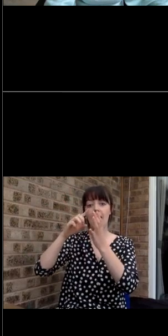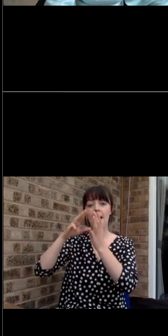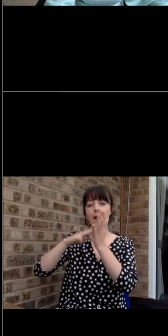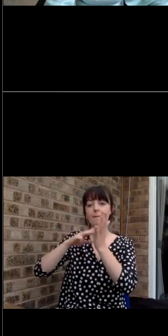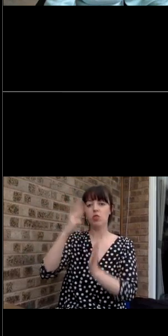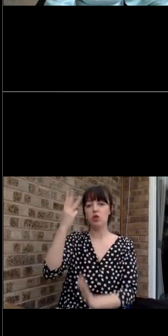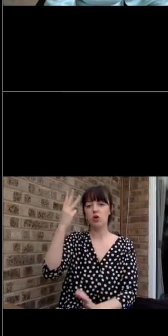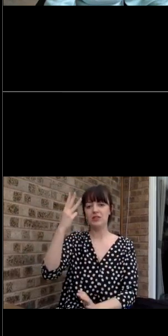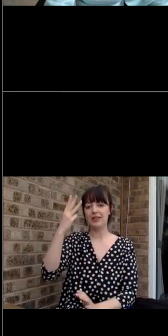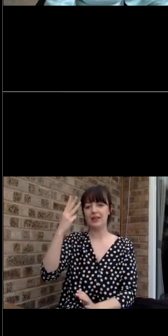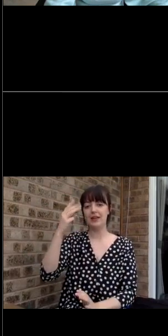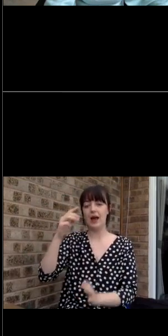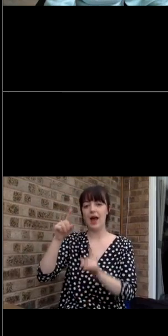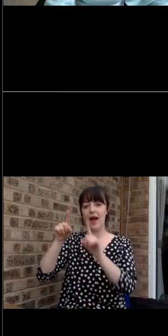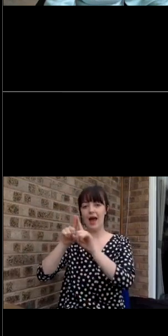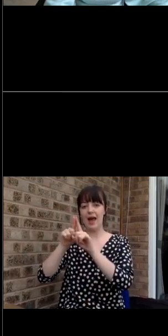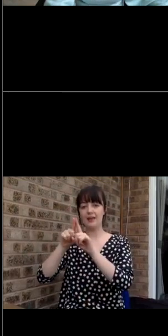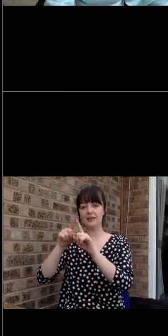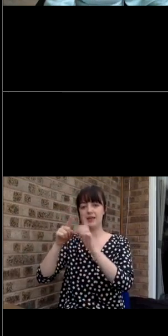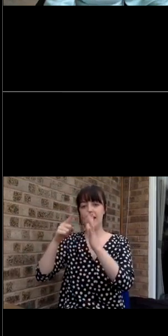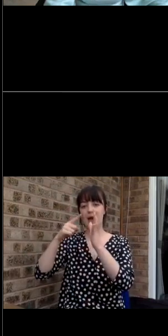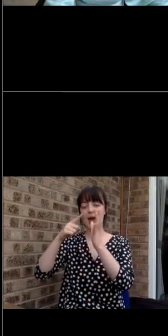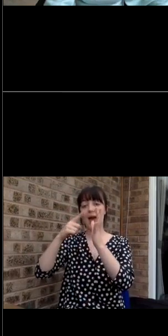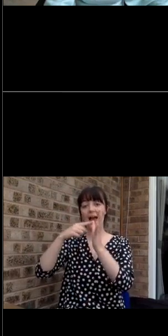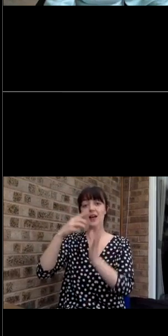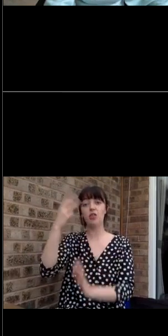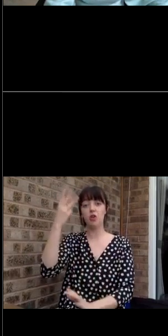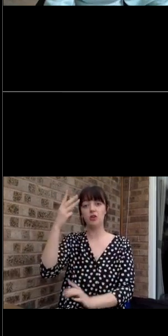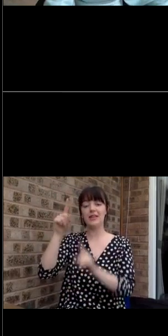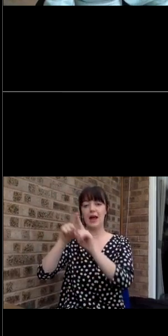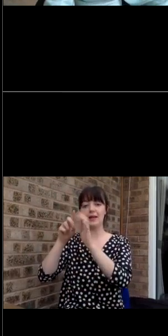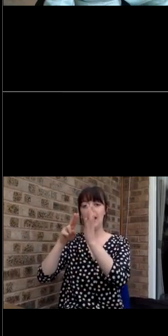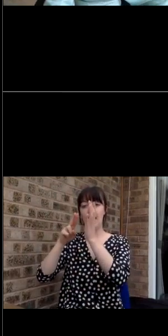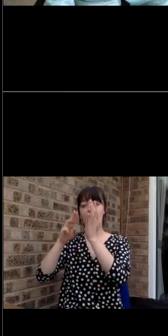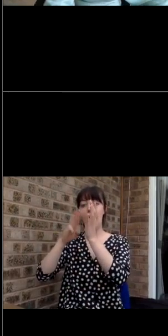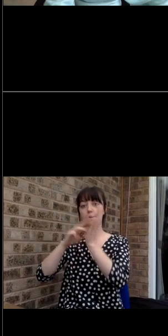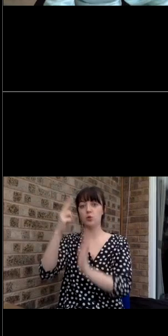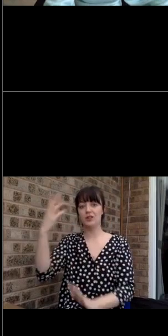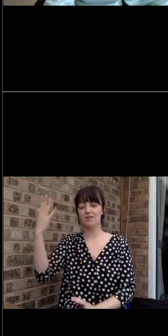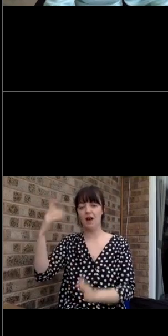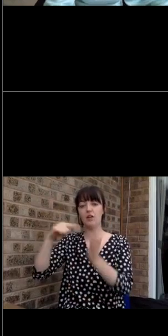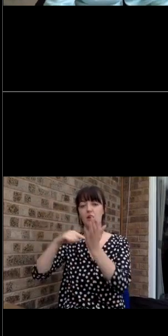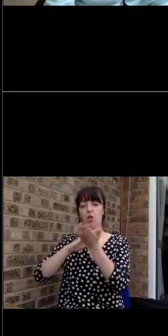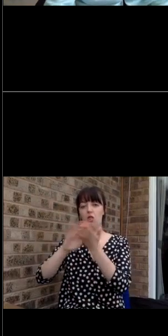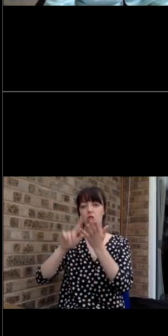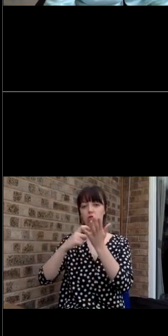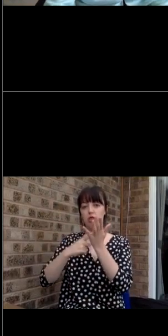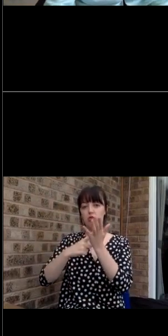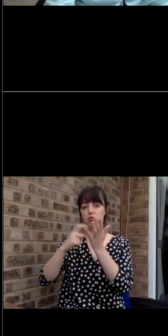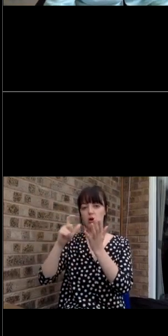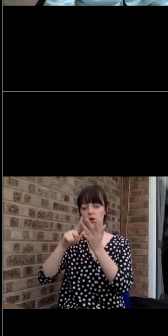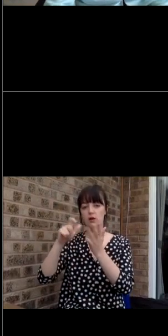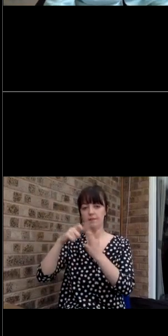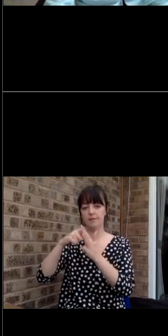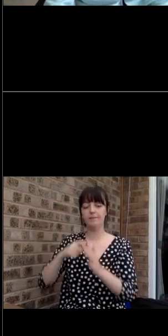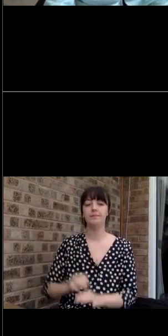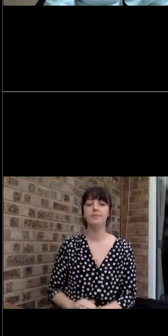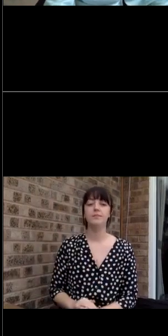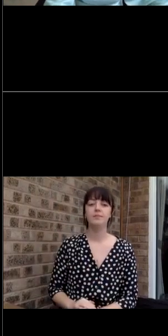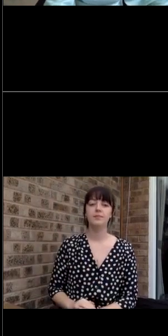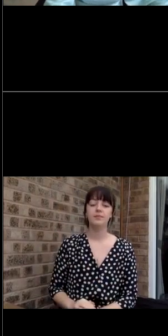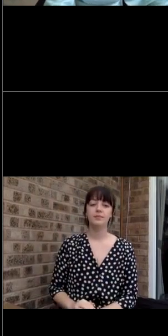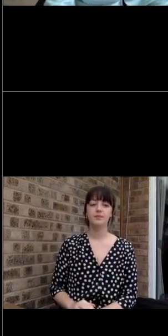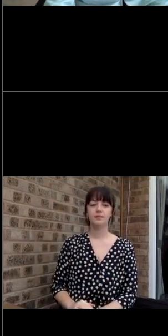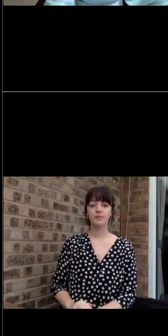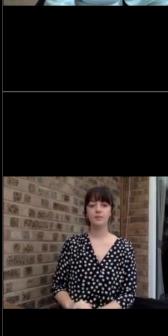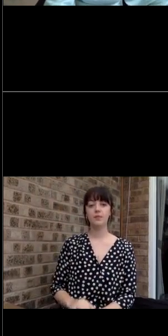M25 in Havering. We're proposing a number of refinements to the design of the Lower Thames Crossing based on